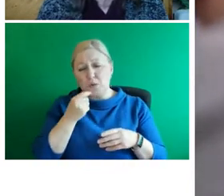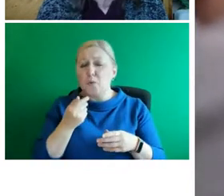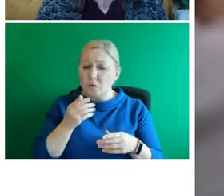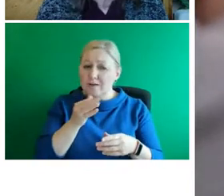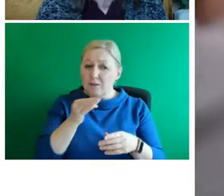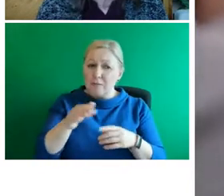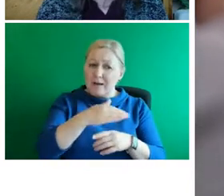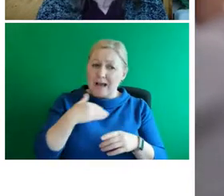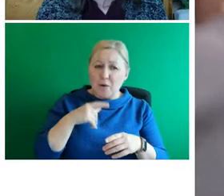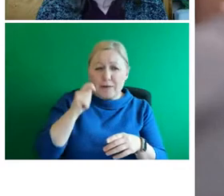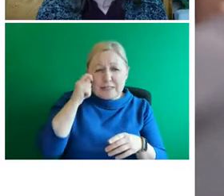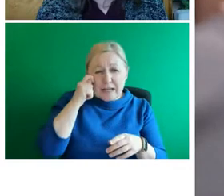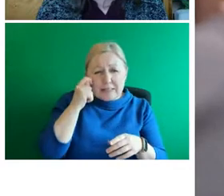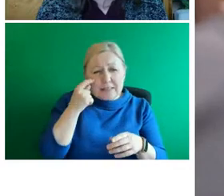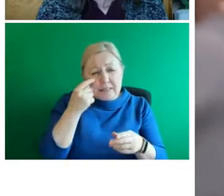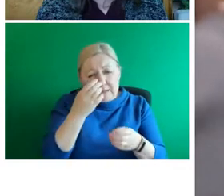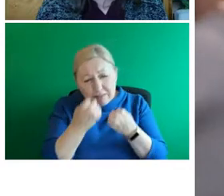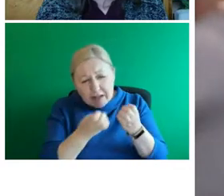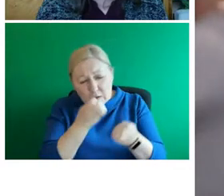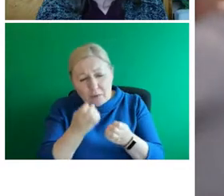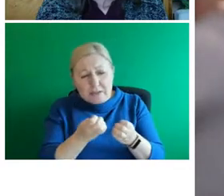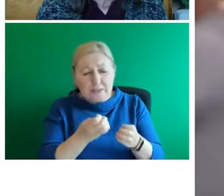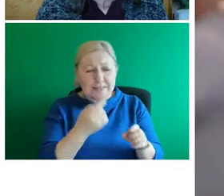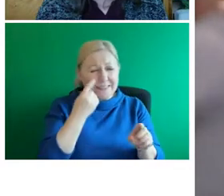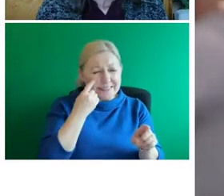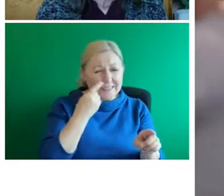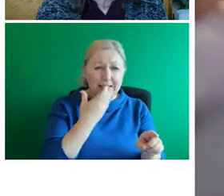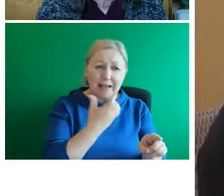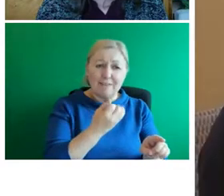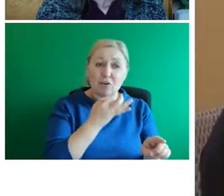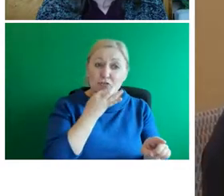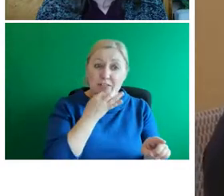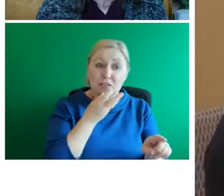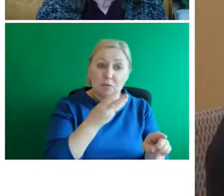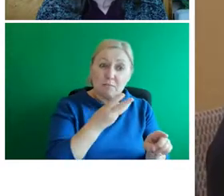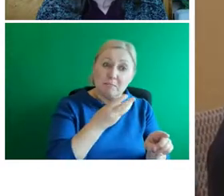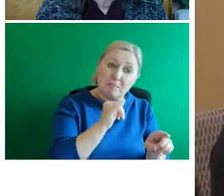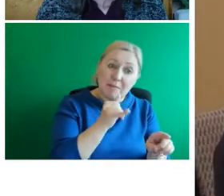a fall. So once all those things are done, we come up with a plan for